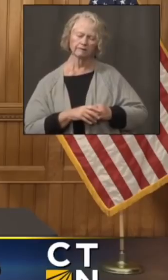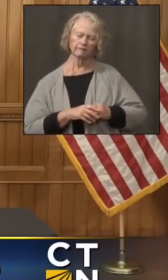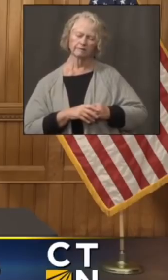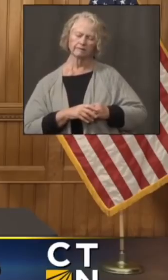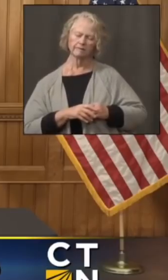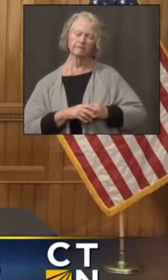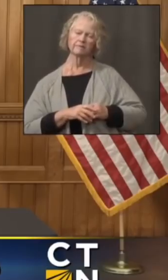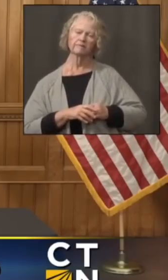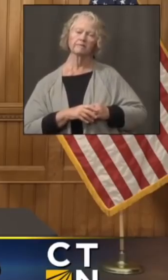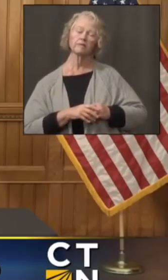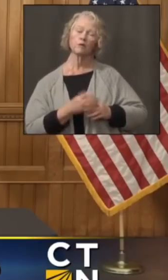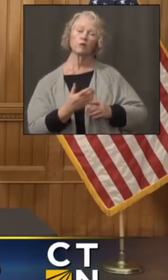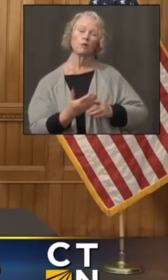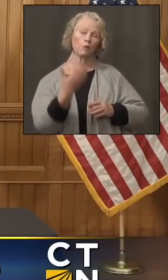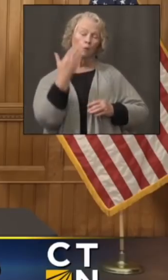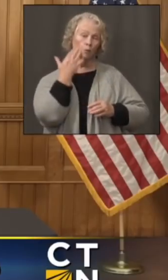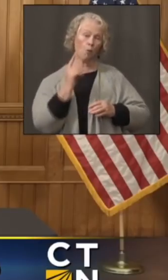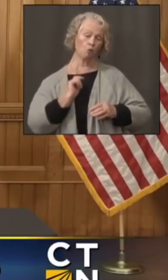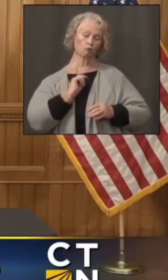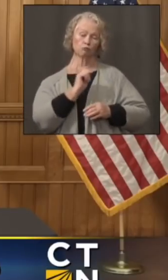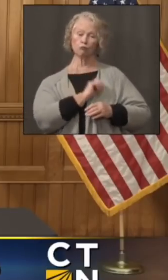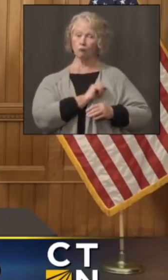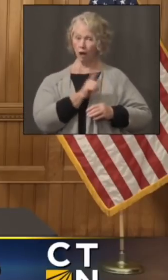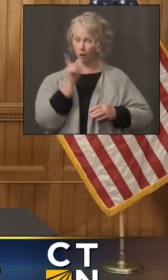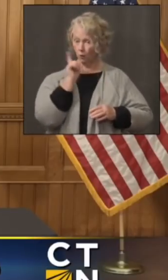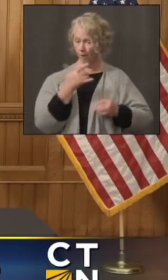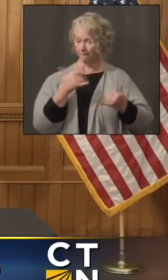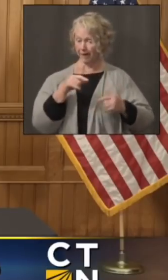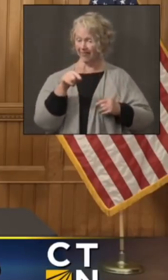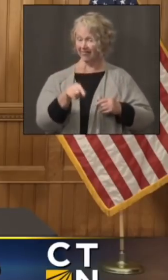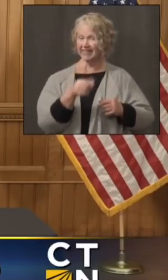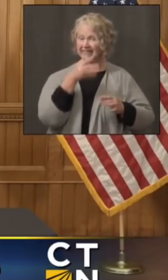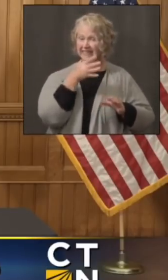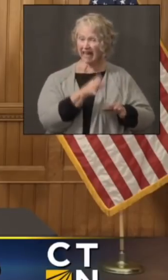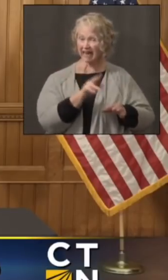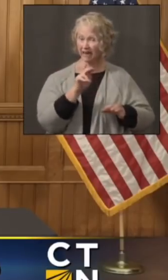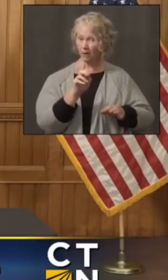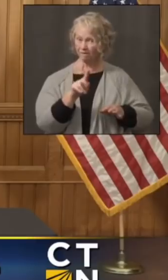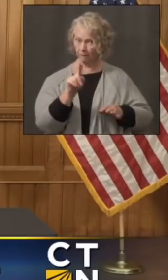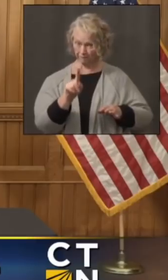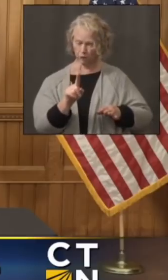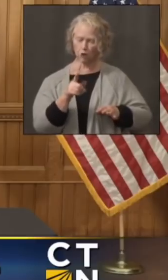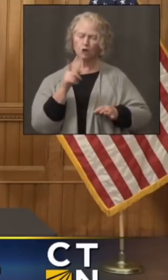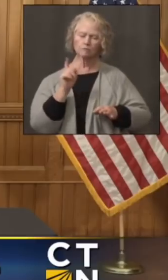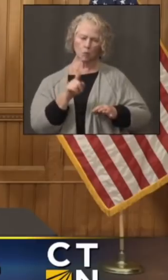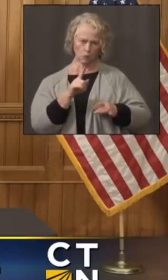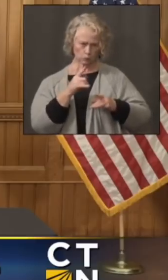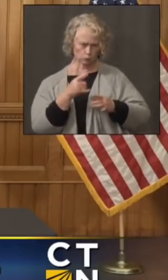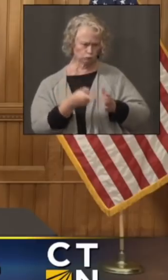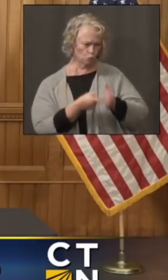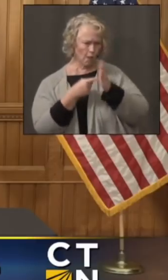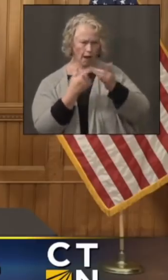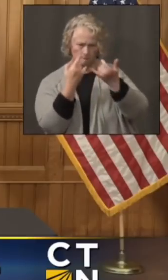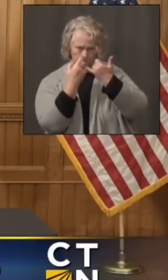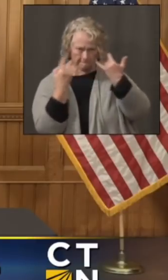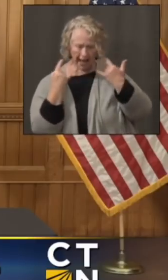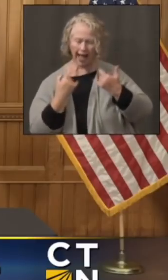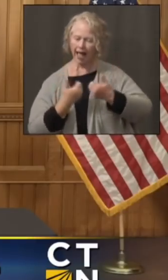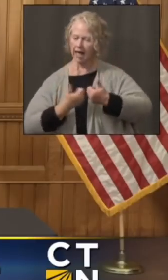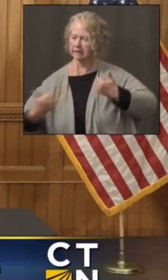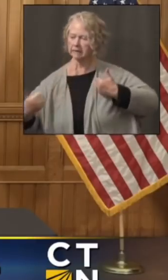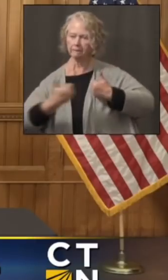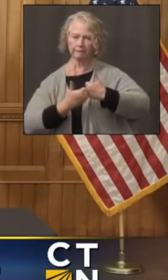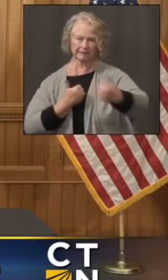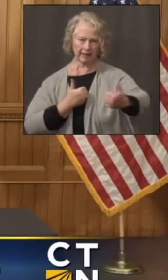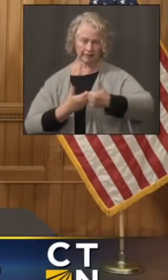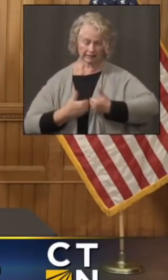at Rentschler on November 1st, this Sunday. I know that there's social distancing and masks required, but does this kind of